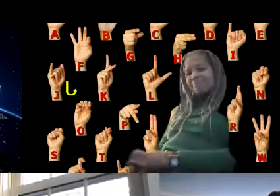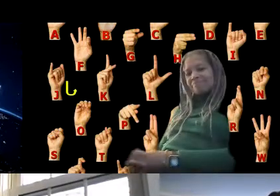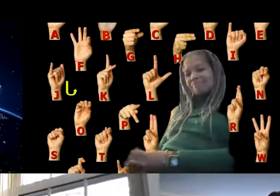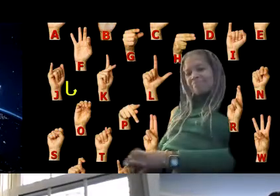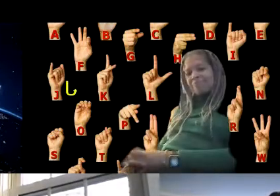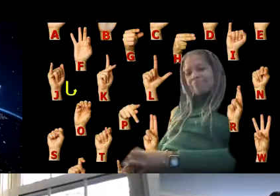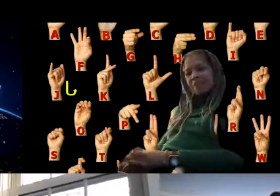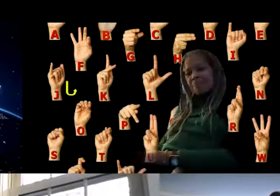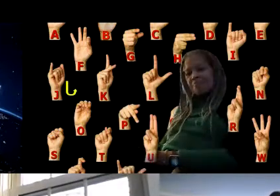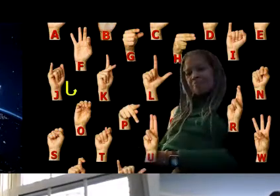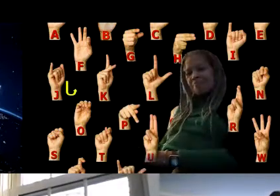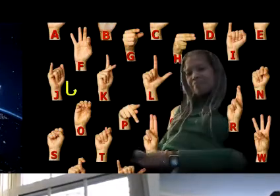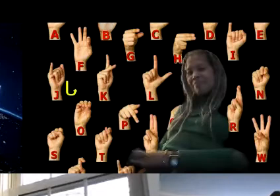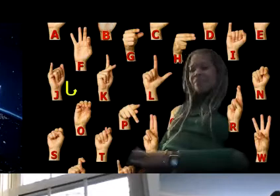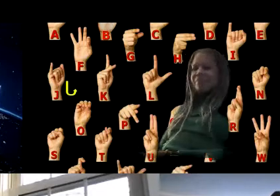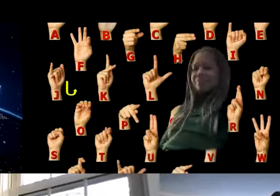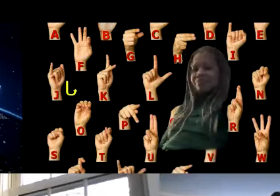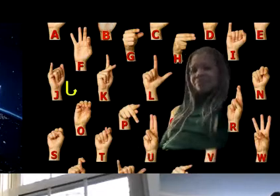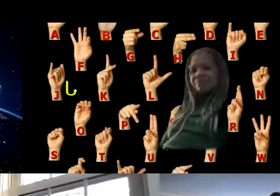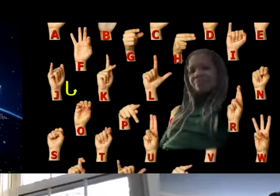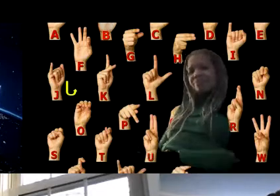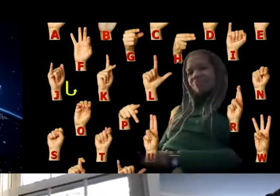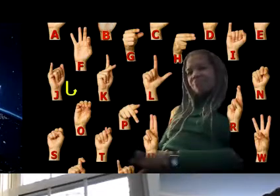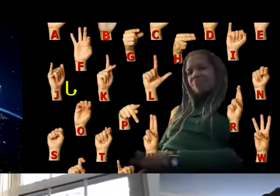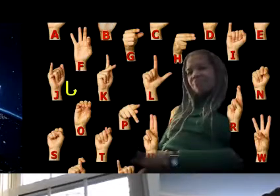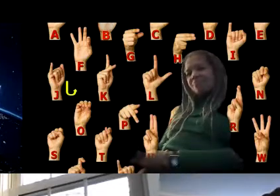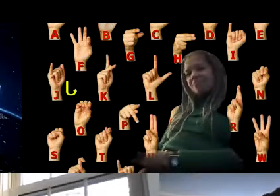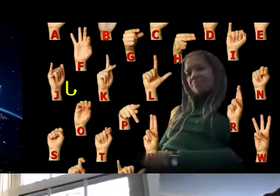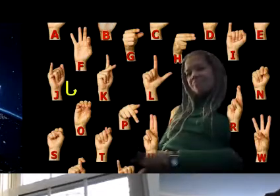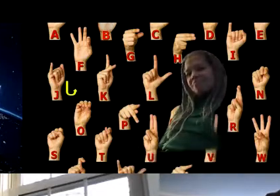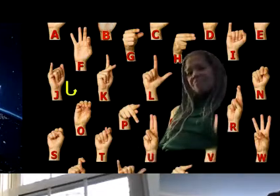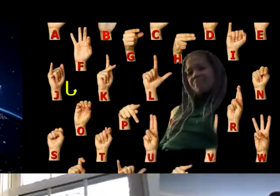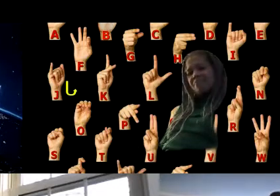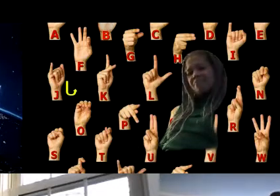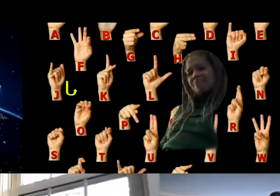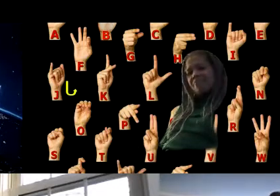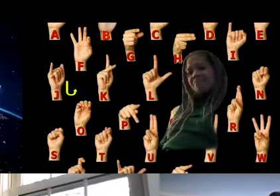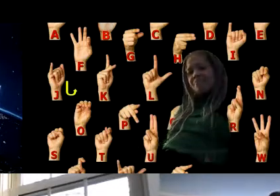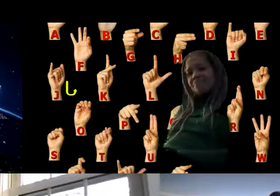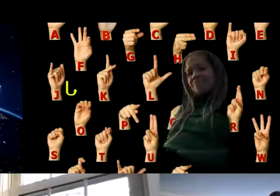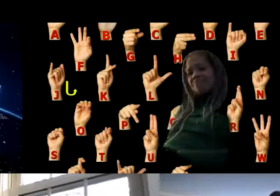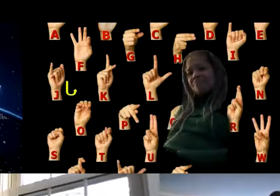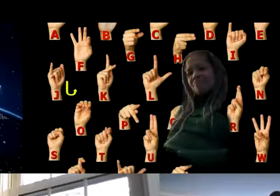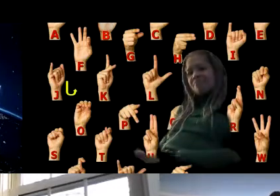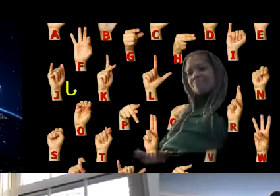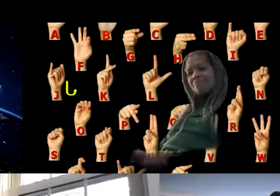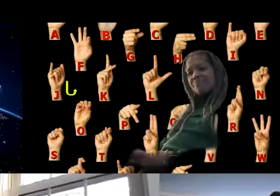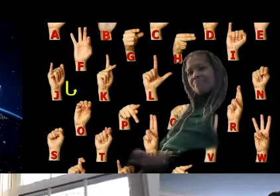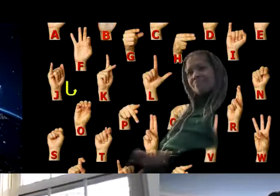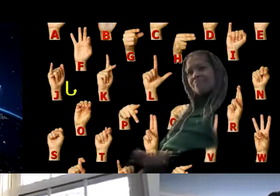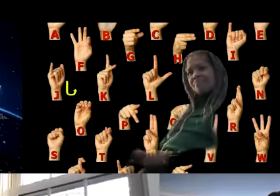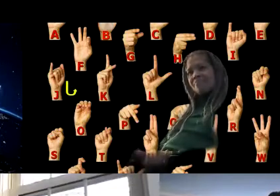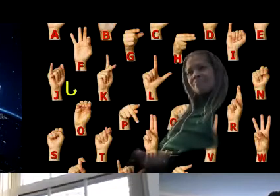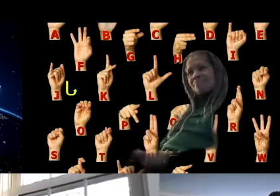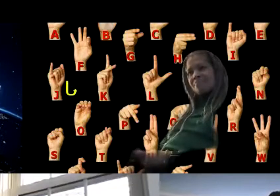I don't have any children, so it's really hard for me to imagine this at all. I